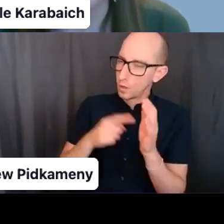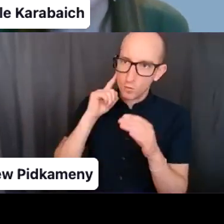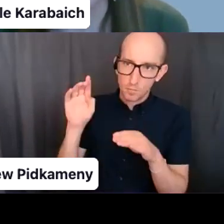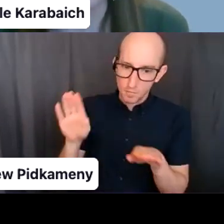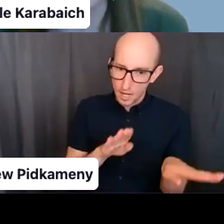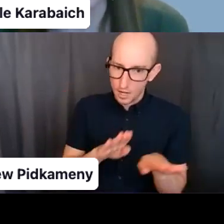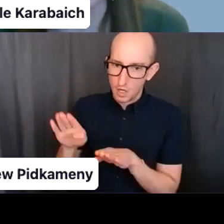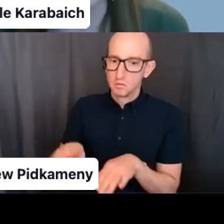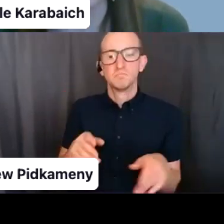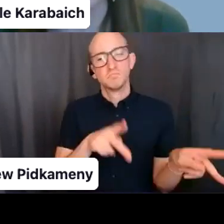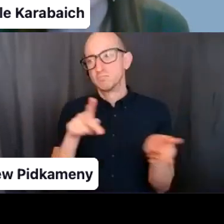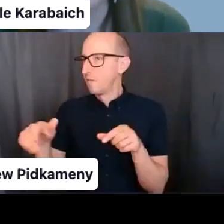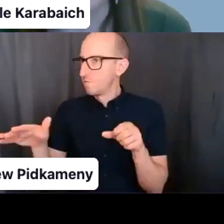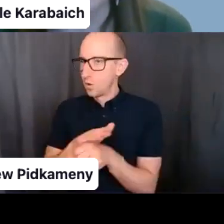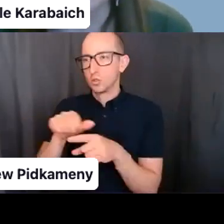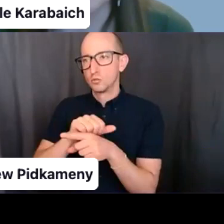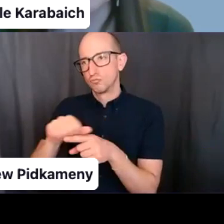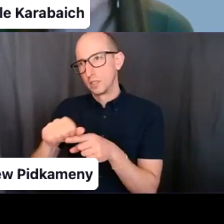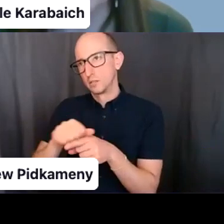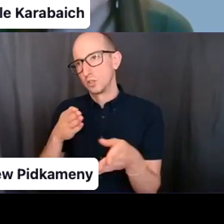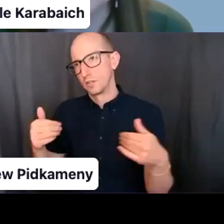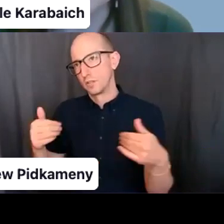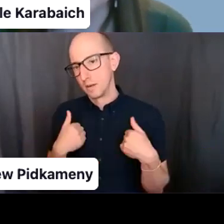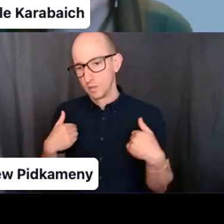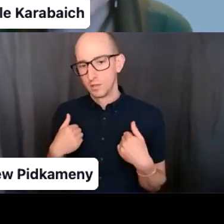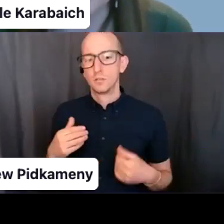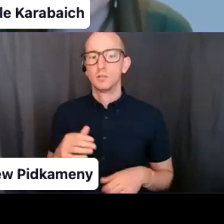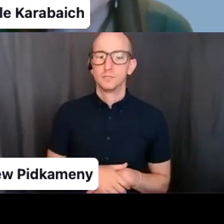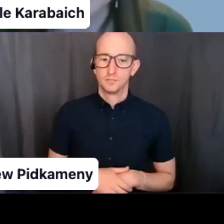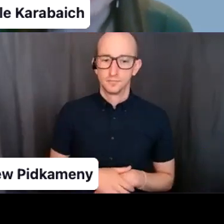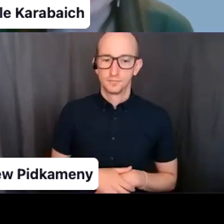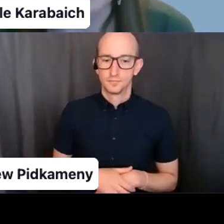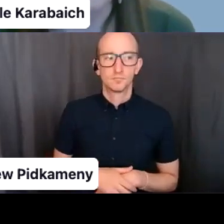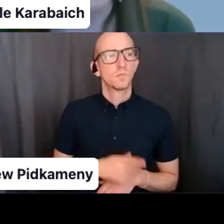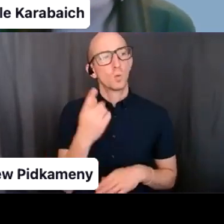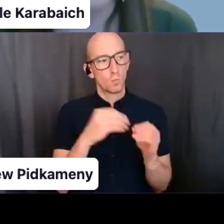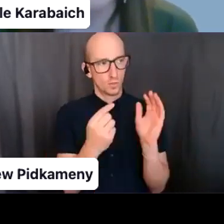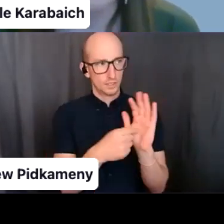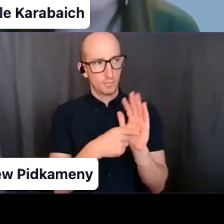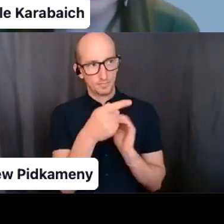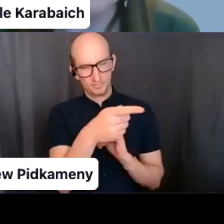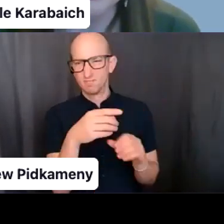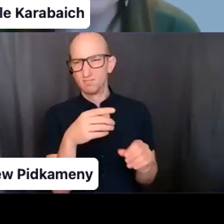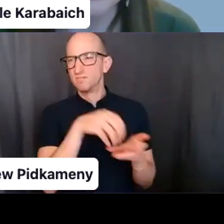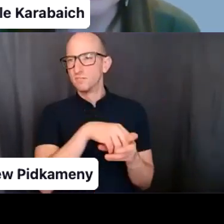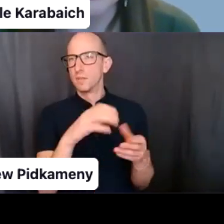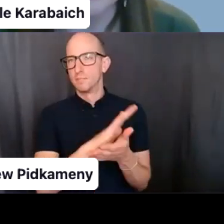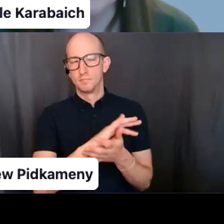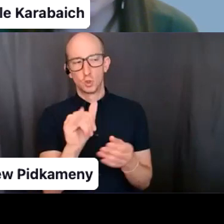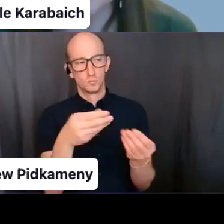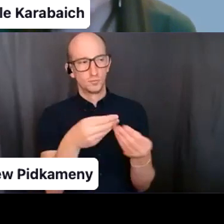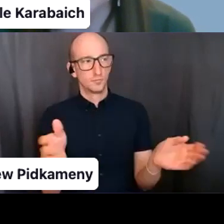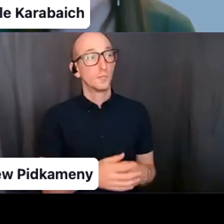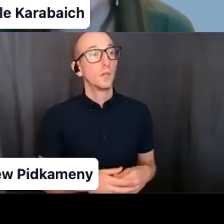just as you would a fully trained service animal. So here's one more example from the handout. In this example, I'm a ranger